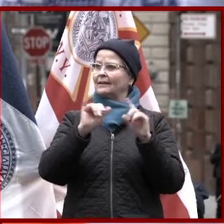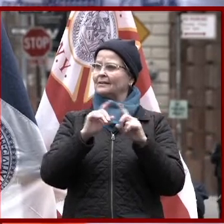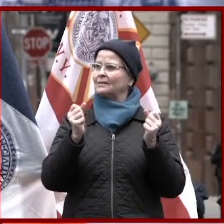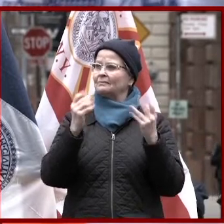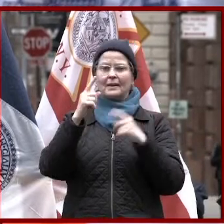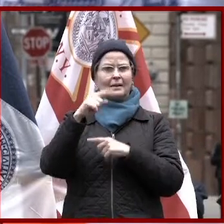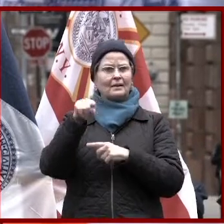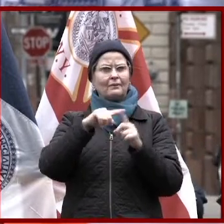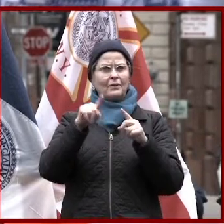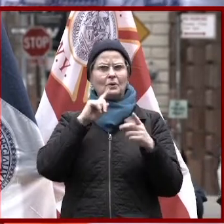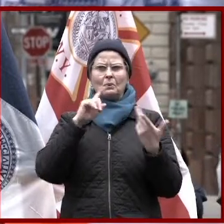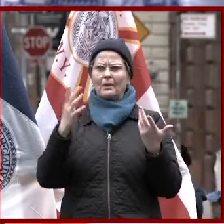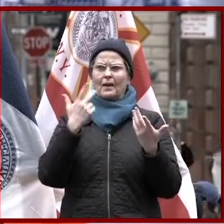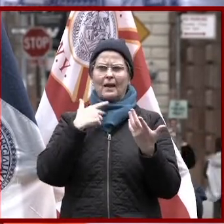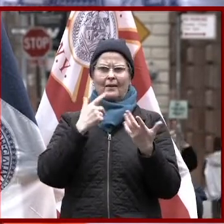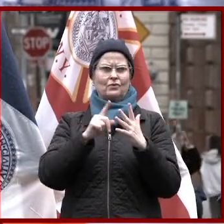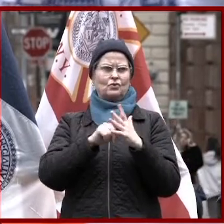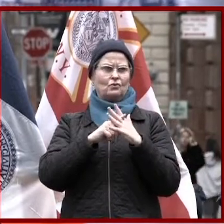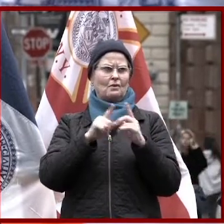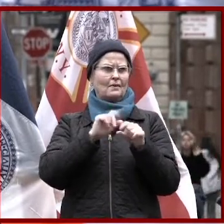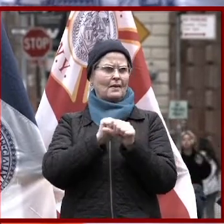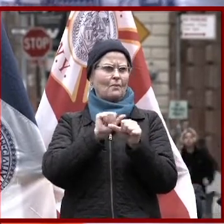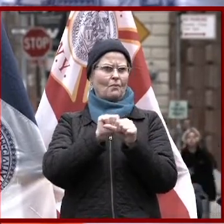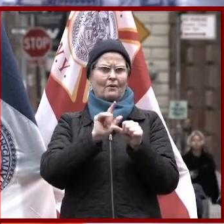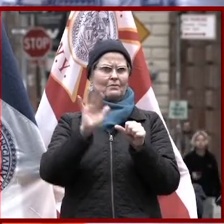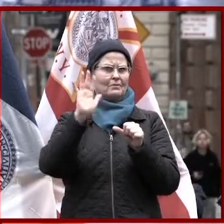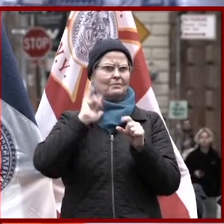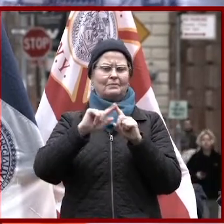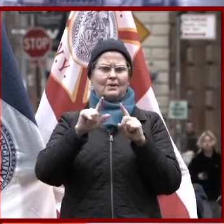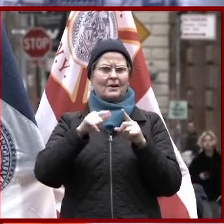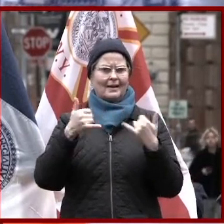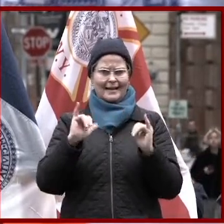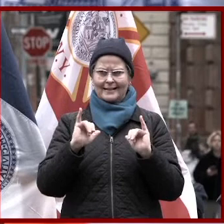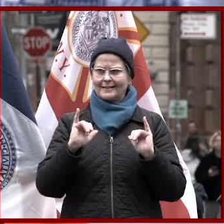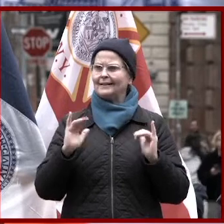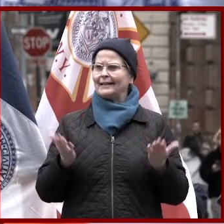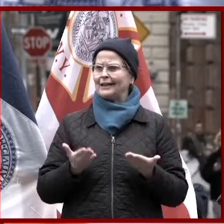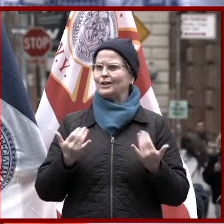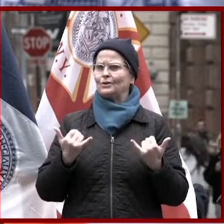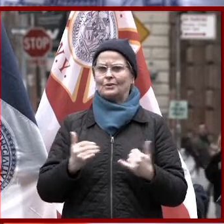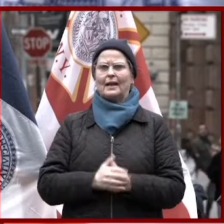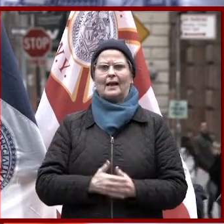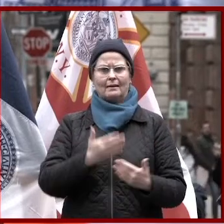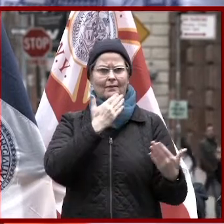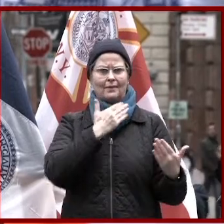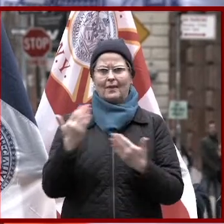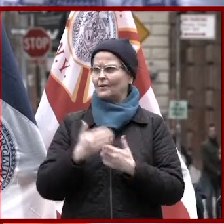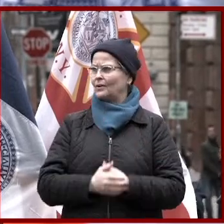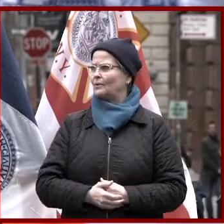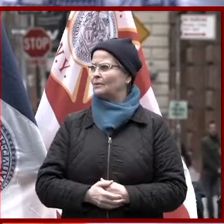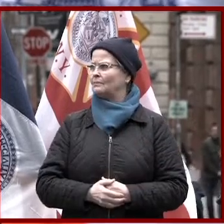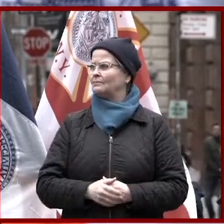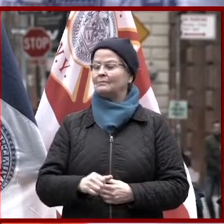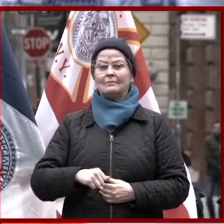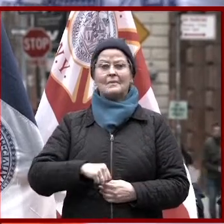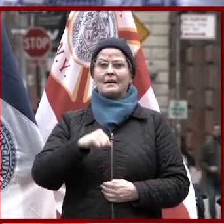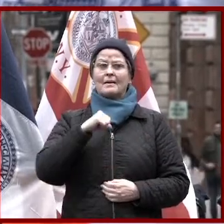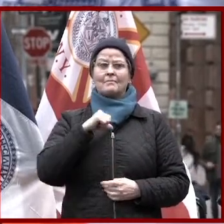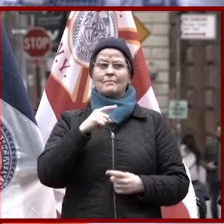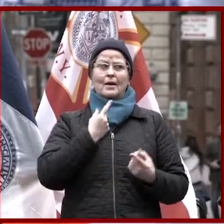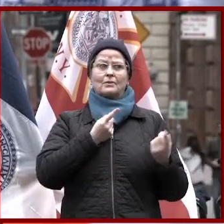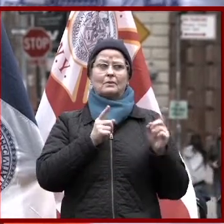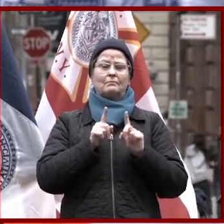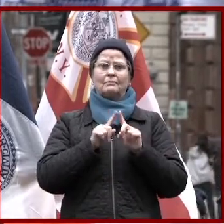front lines of that work are here today. Thank you for your efforts. Now, I am so proud today to be joined by my